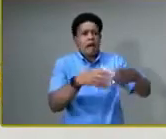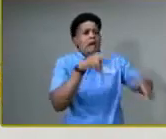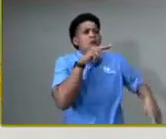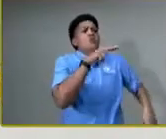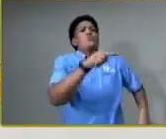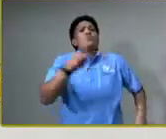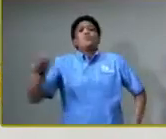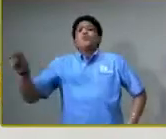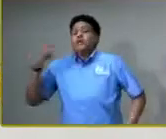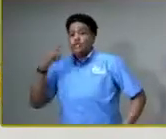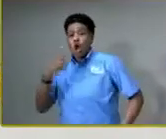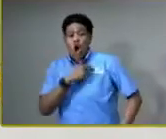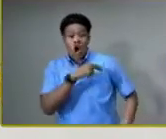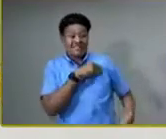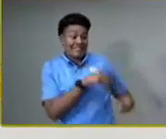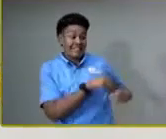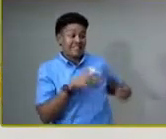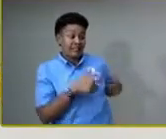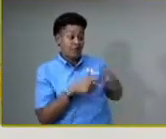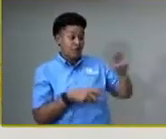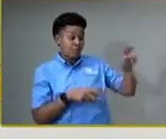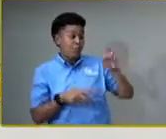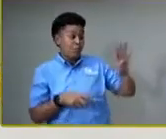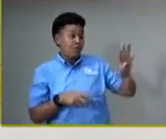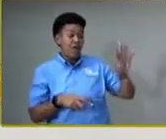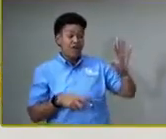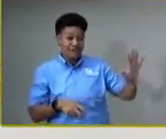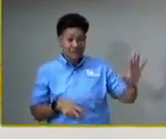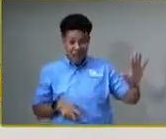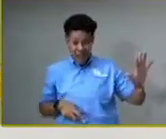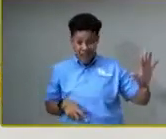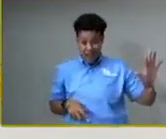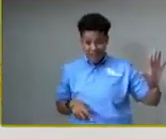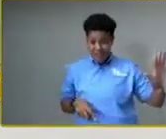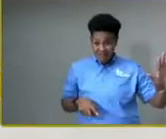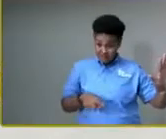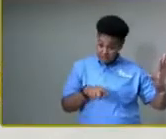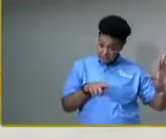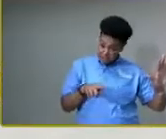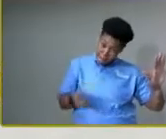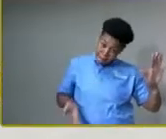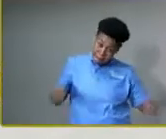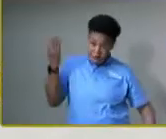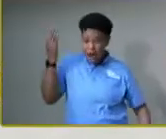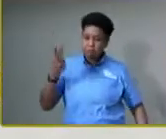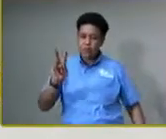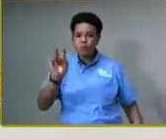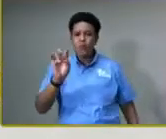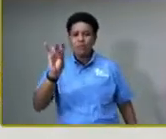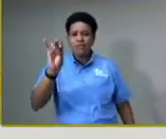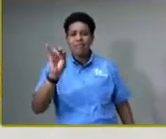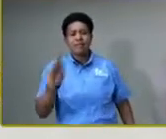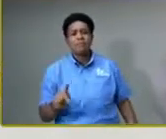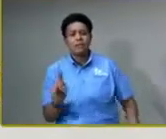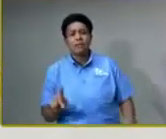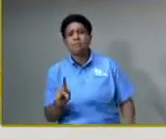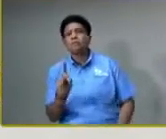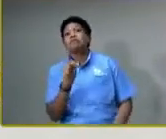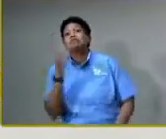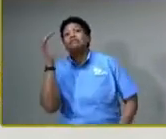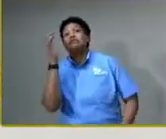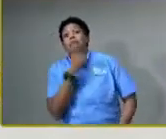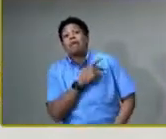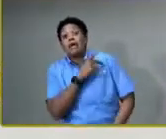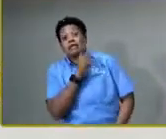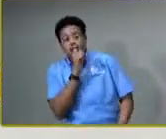hospitalizations move from 245 to 270 patients positive